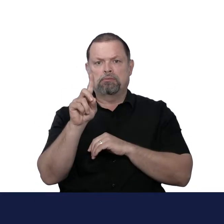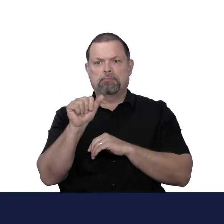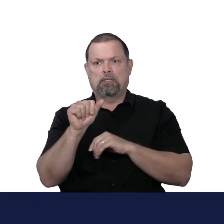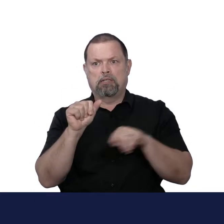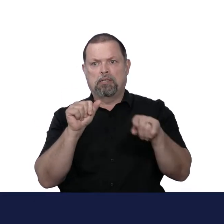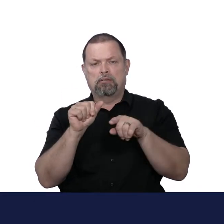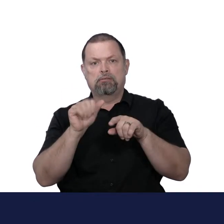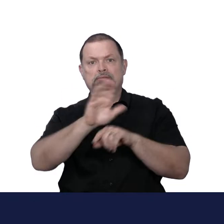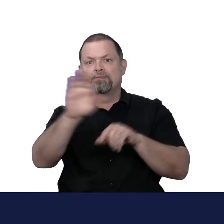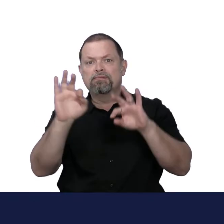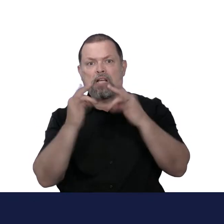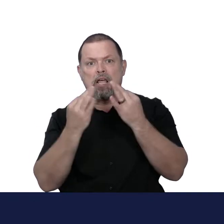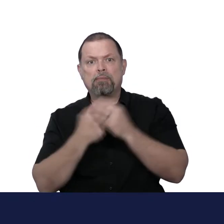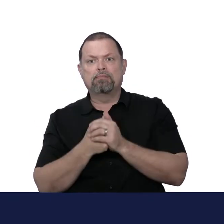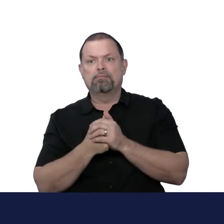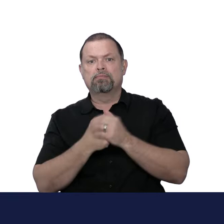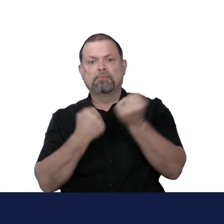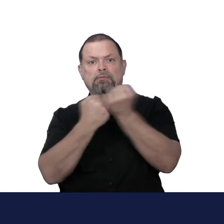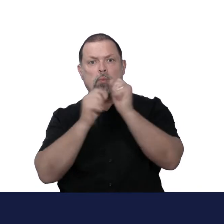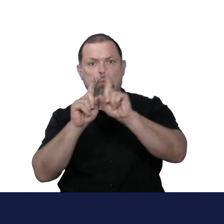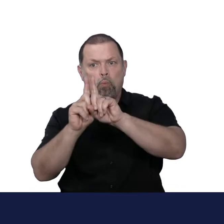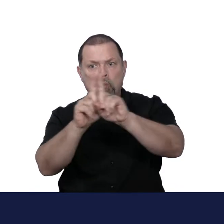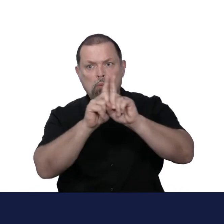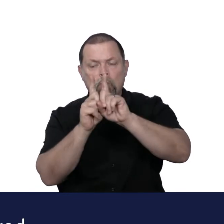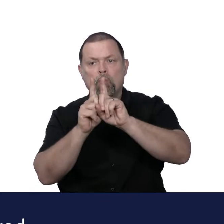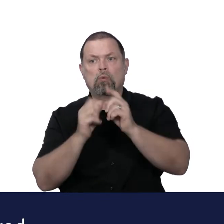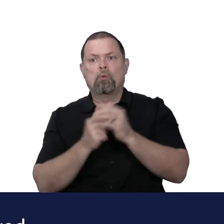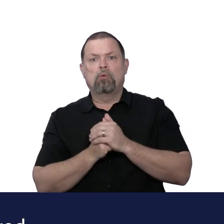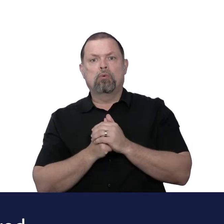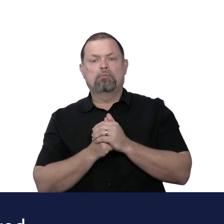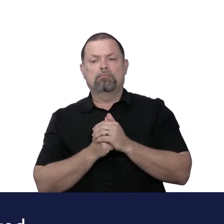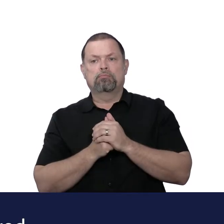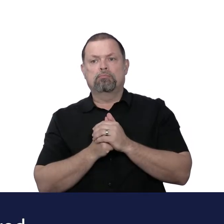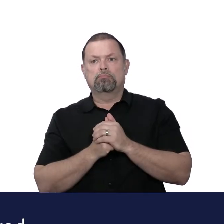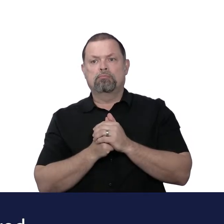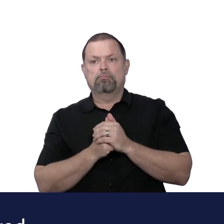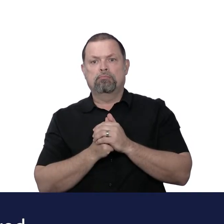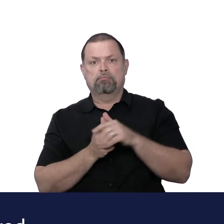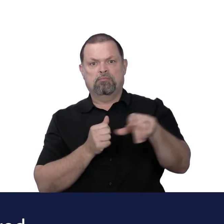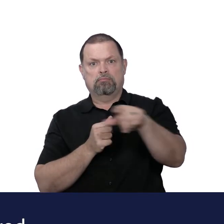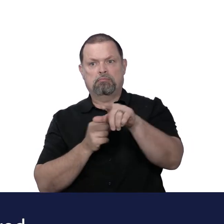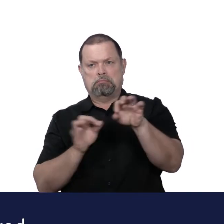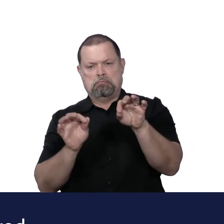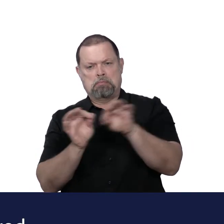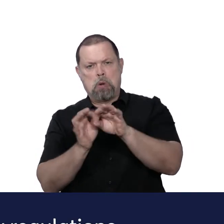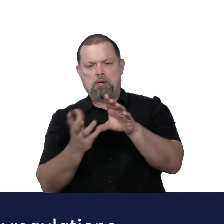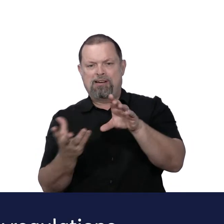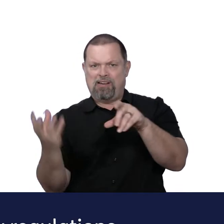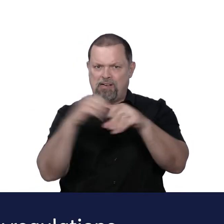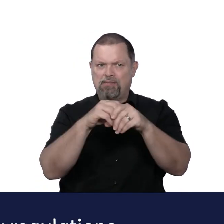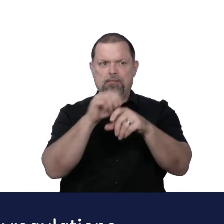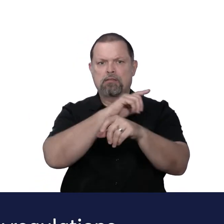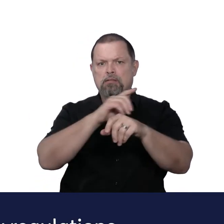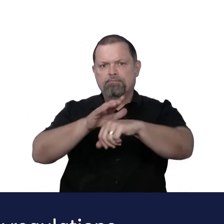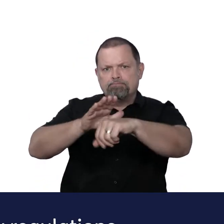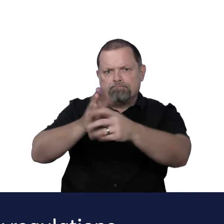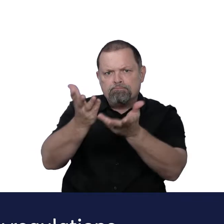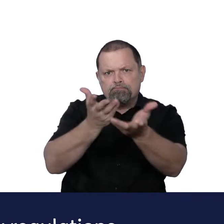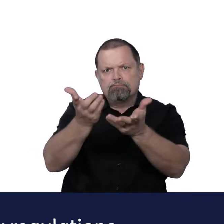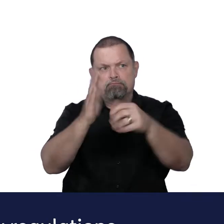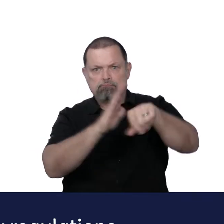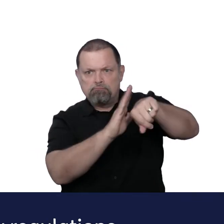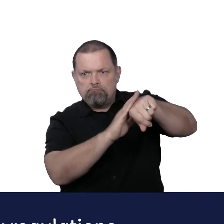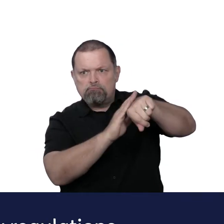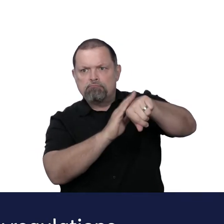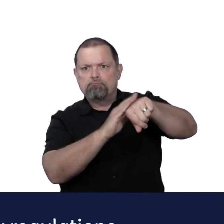families, and support persons are consulted and involved in the development